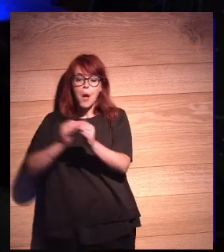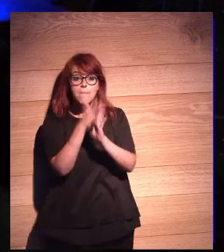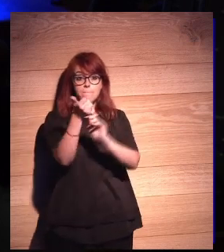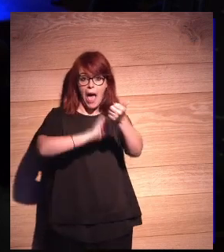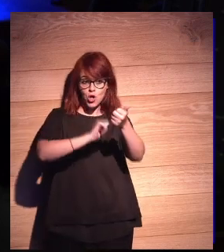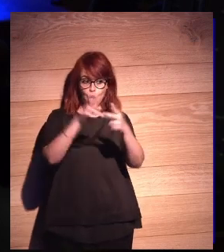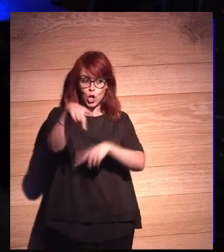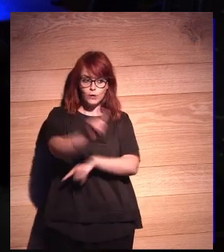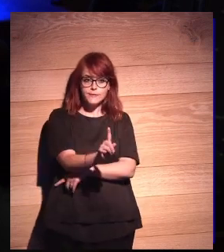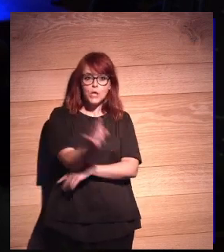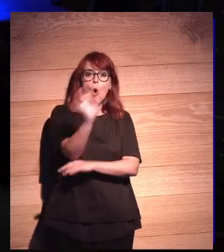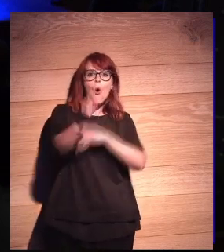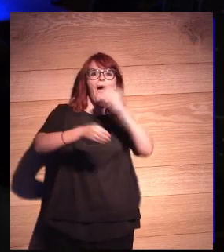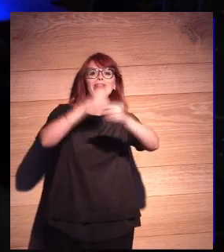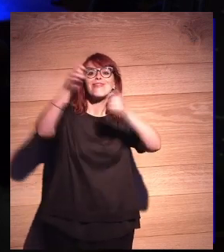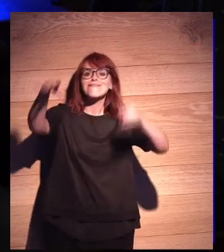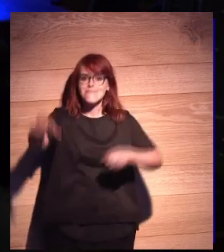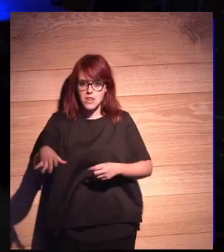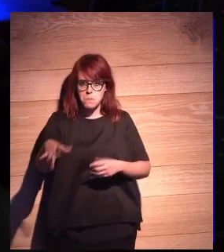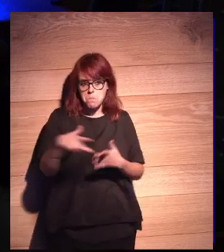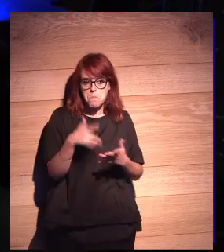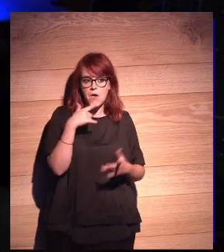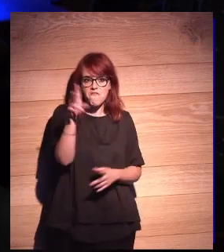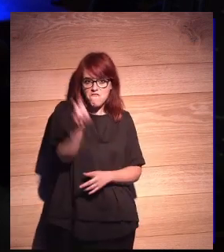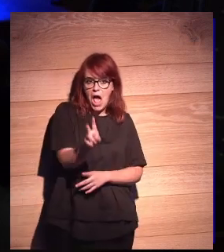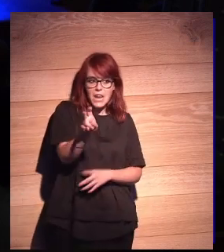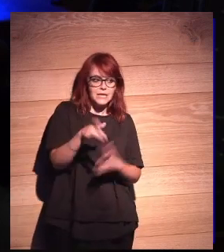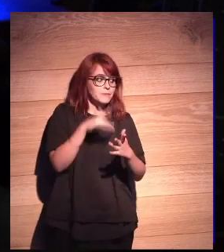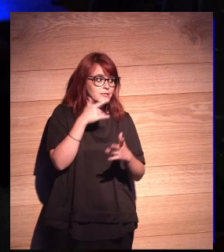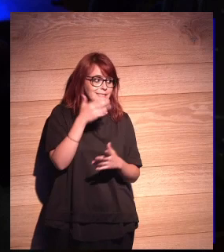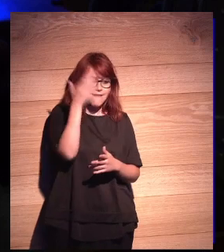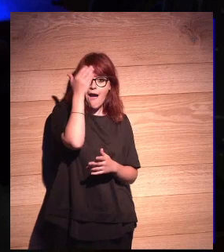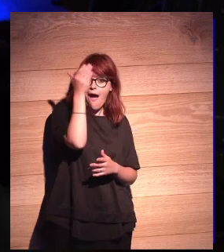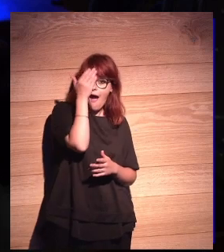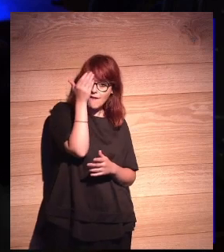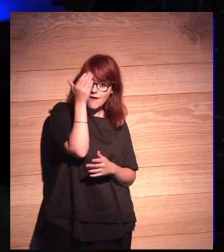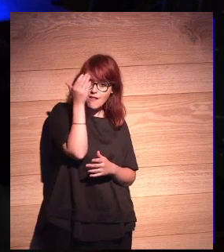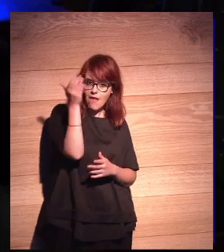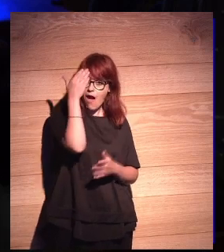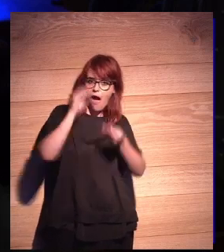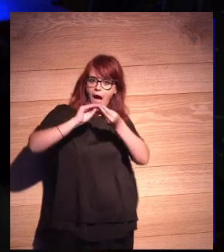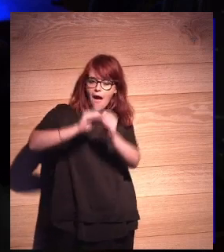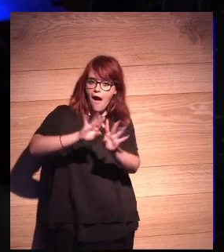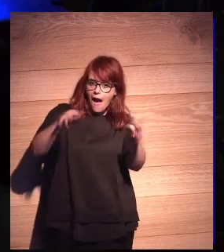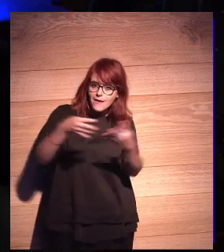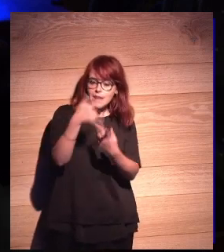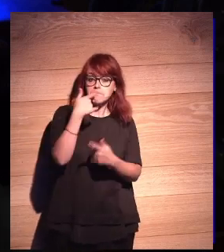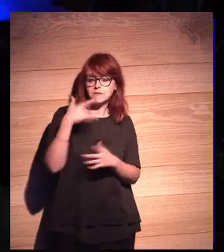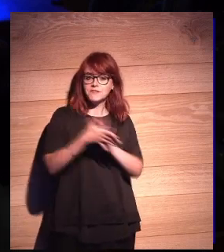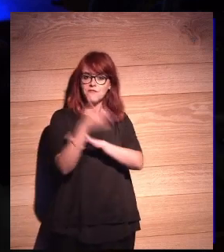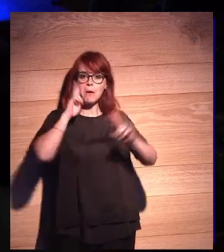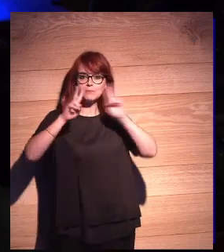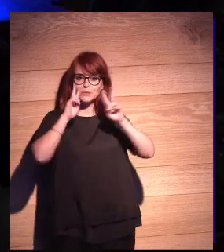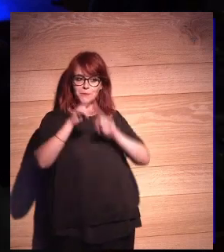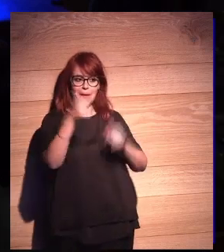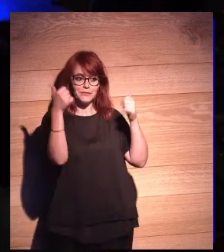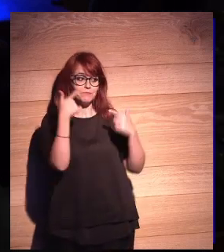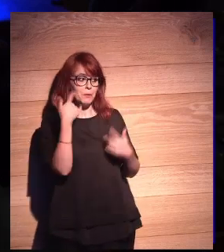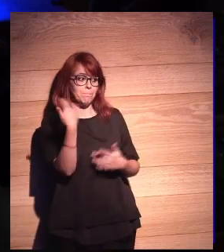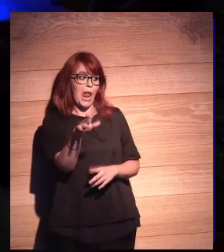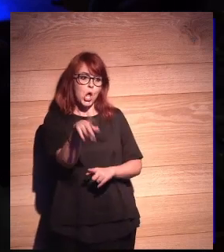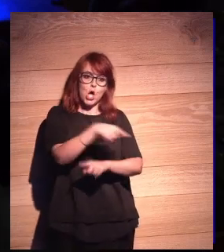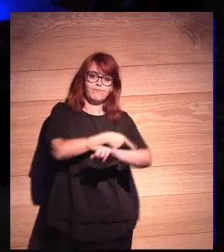be plagiarism. It depends on who does it. I think it's wonderful. And if they hack you, it's because they like you and you're visible,